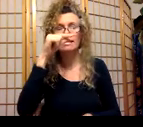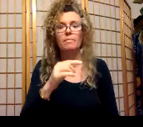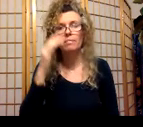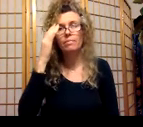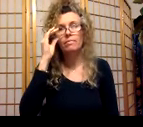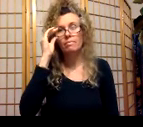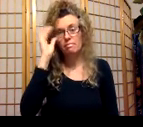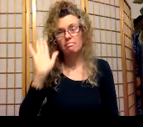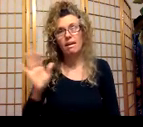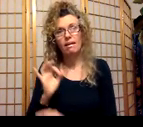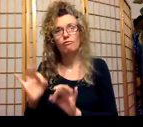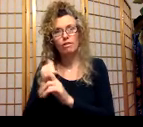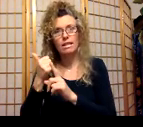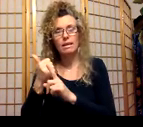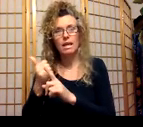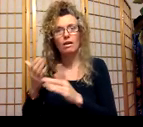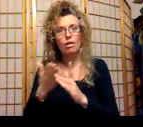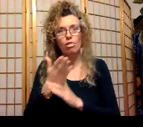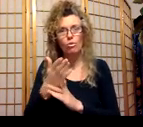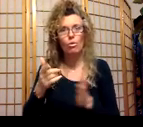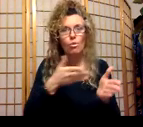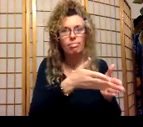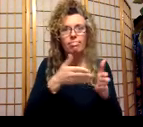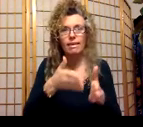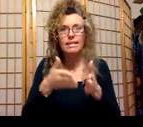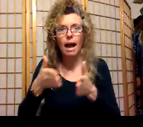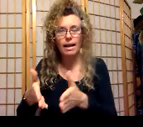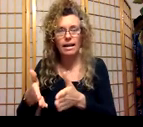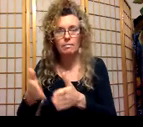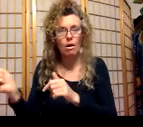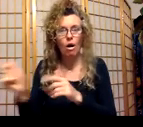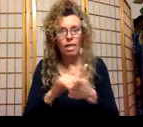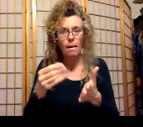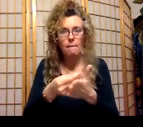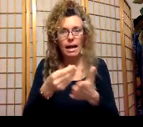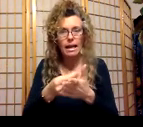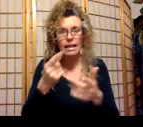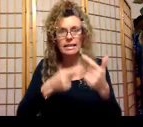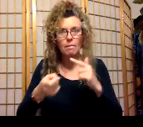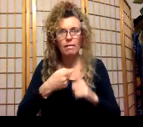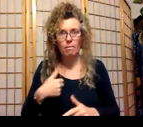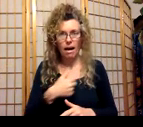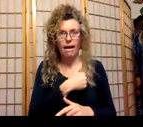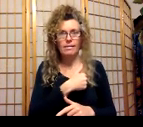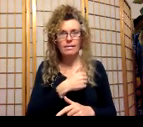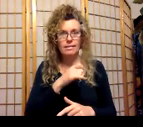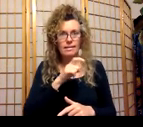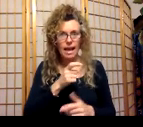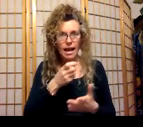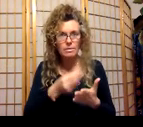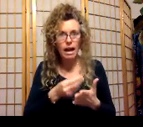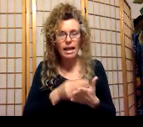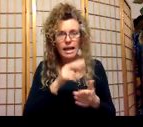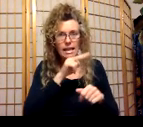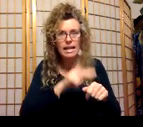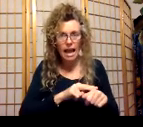So they have freed themselves through these mechanisms. And all that money is coming from us, from our tax money and national debt